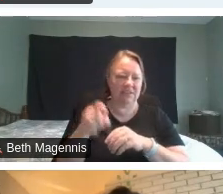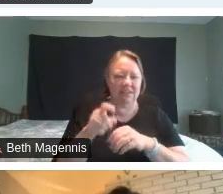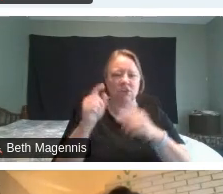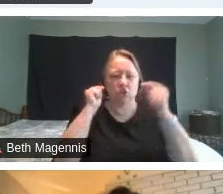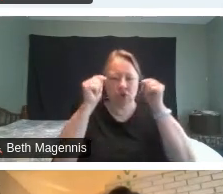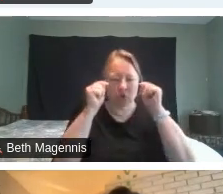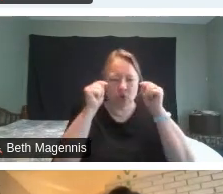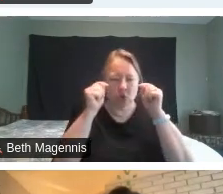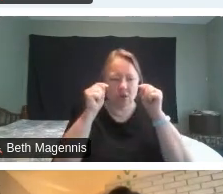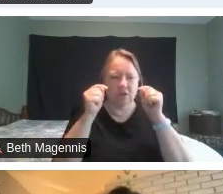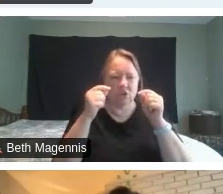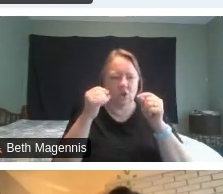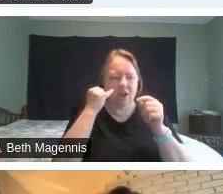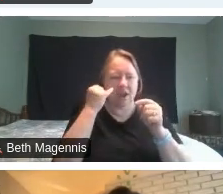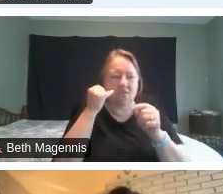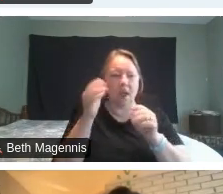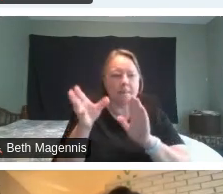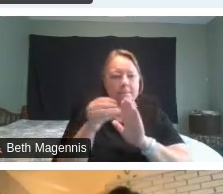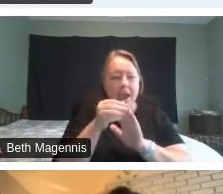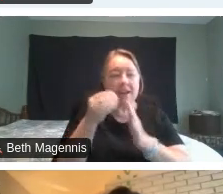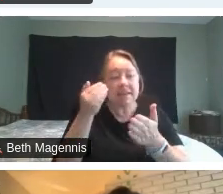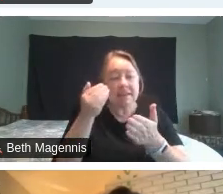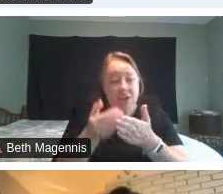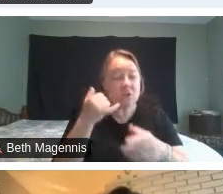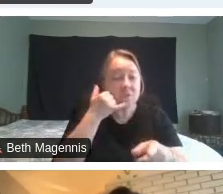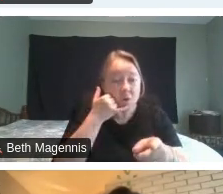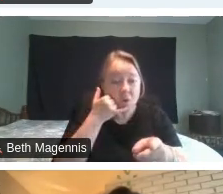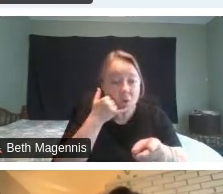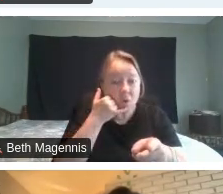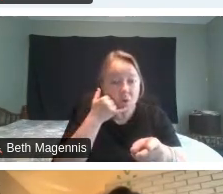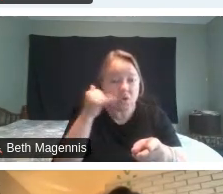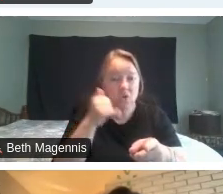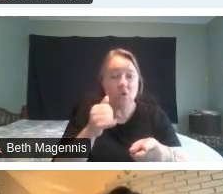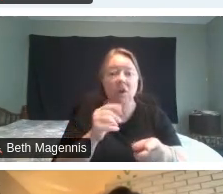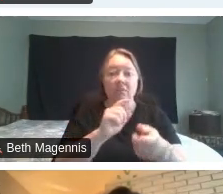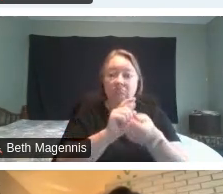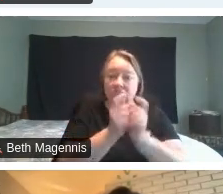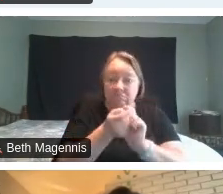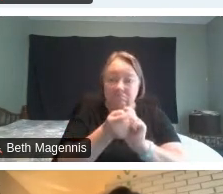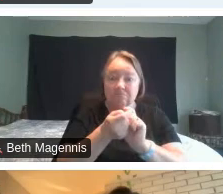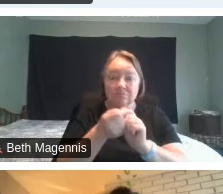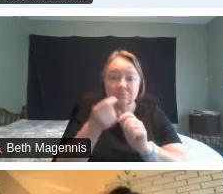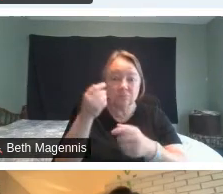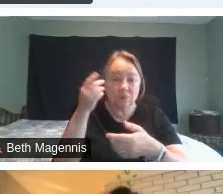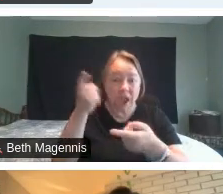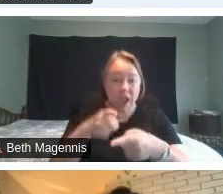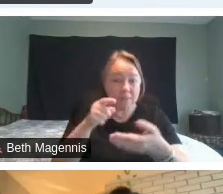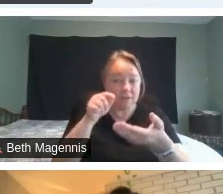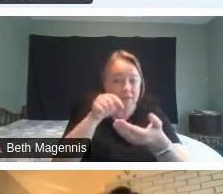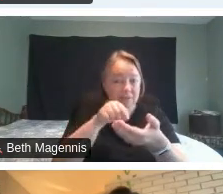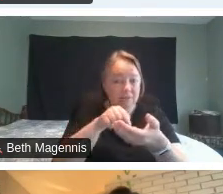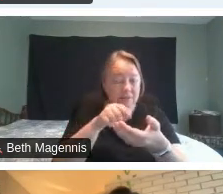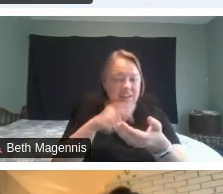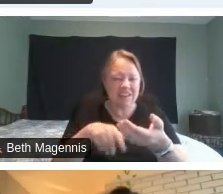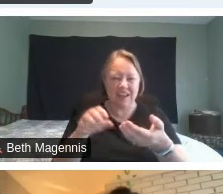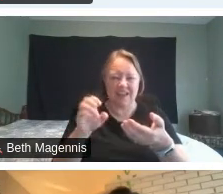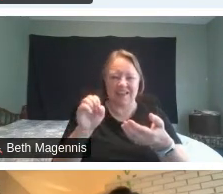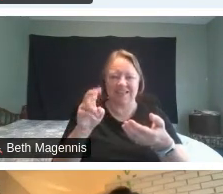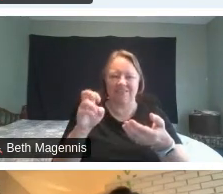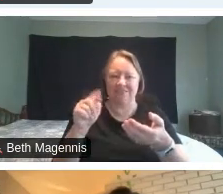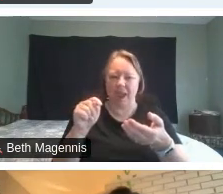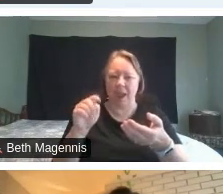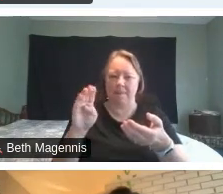where I explain it. So if you pass the magnet close to your phone, you can trigger something to happen. So it's a bit like an event block. It is an event